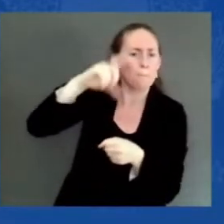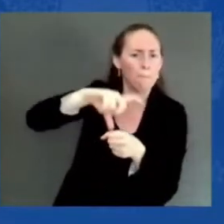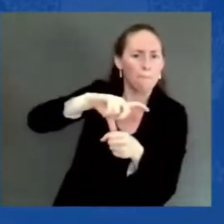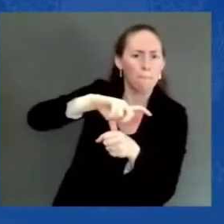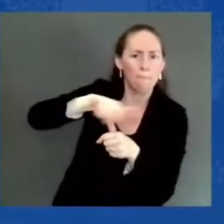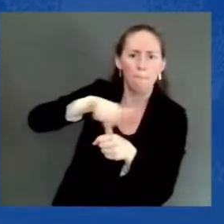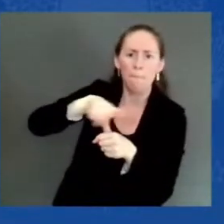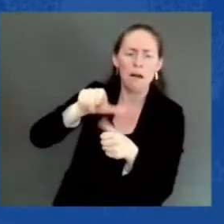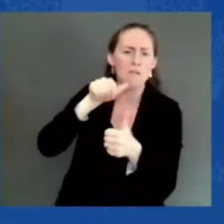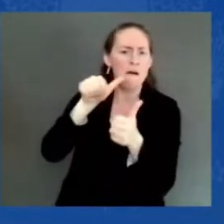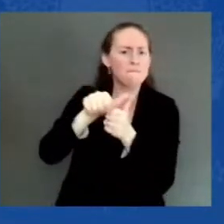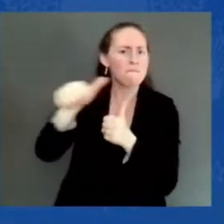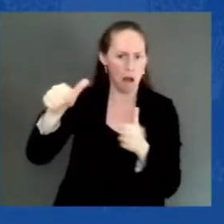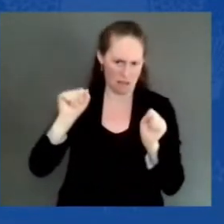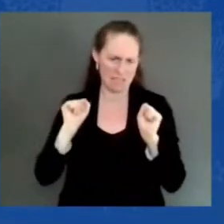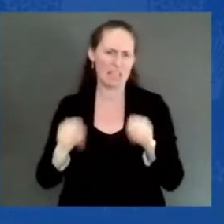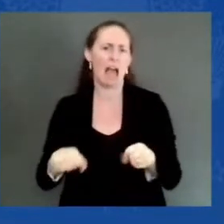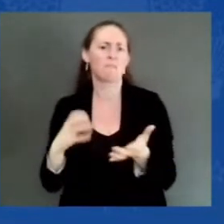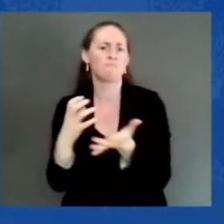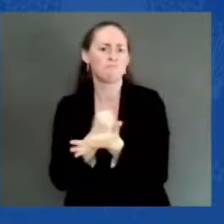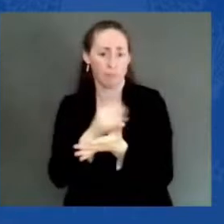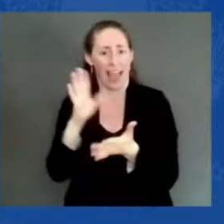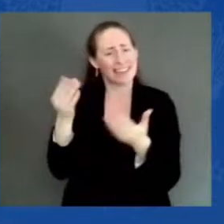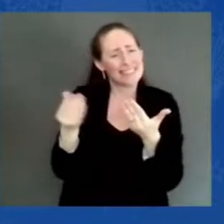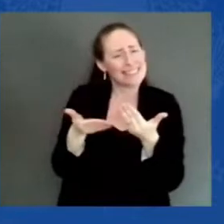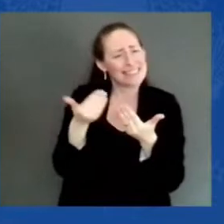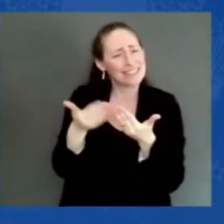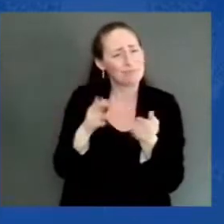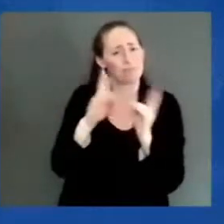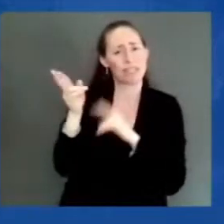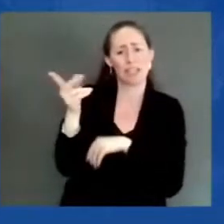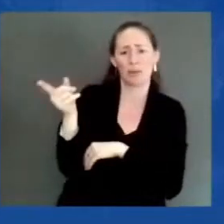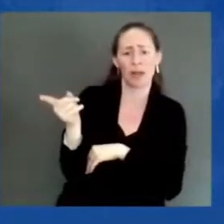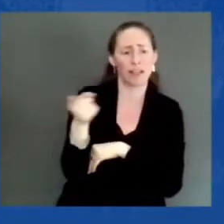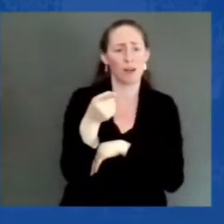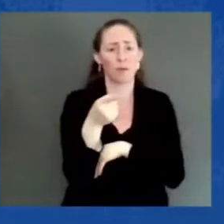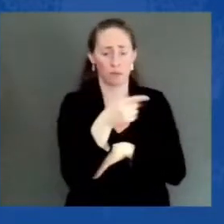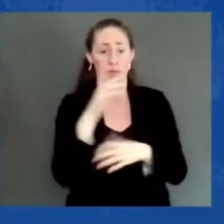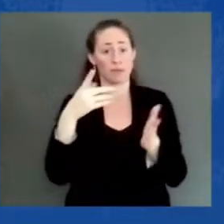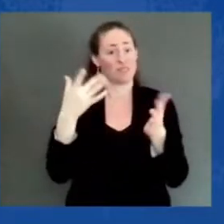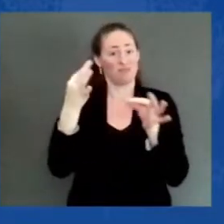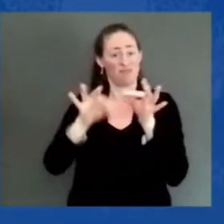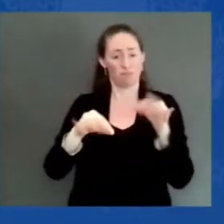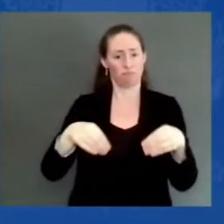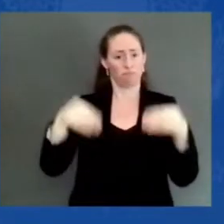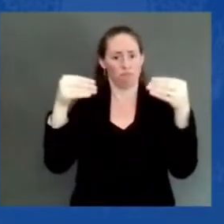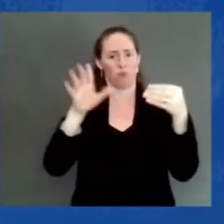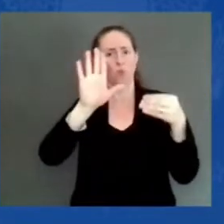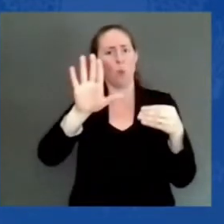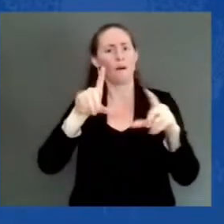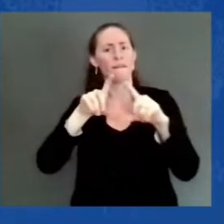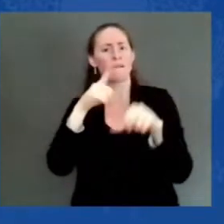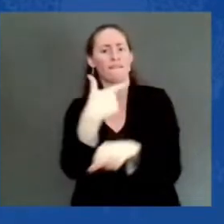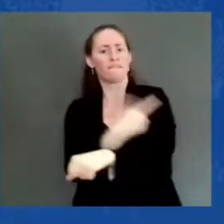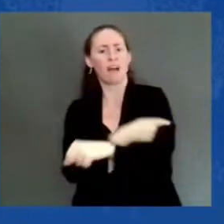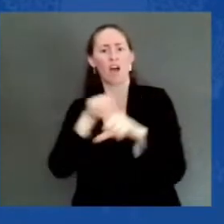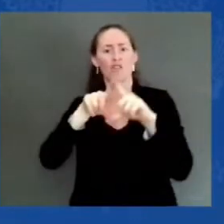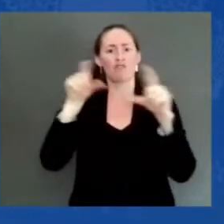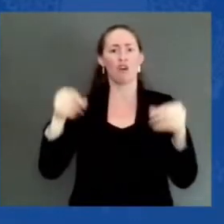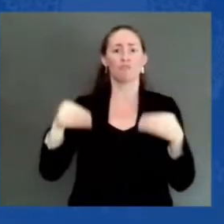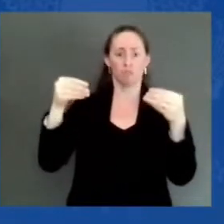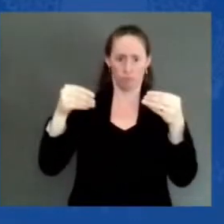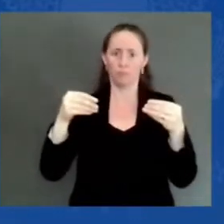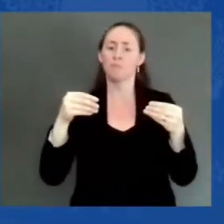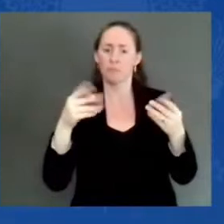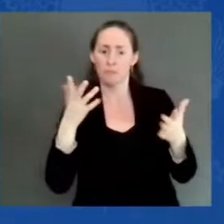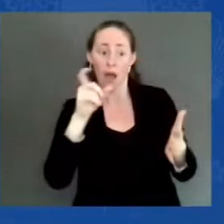will be easy. Just show your vaccination card and you'll get a booster. No other ID, no insurance, no